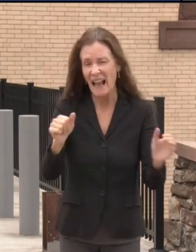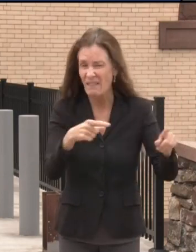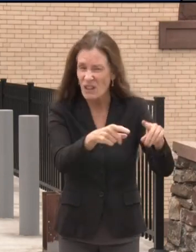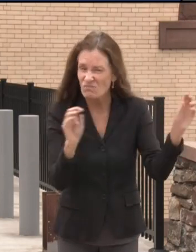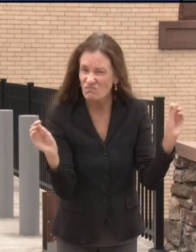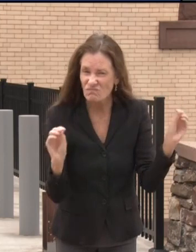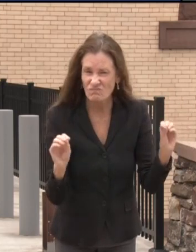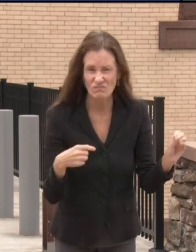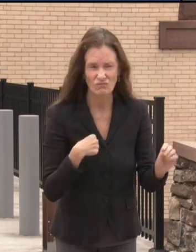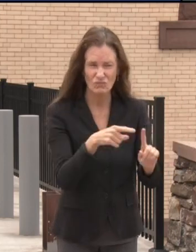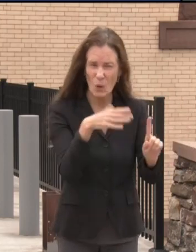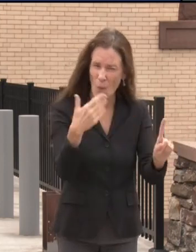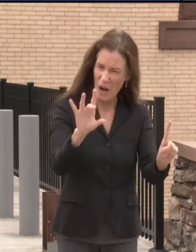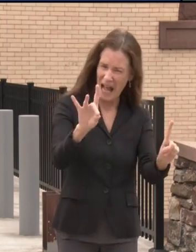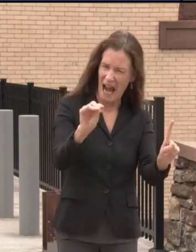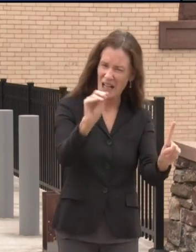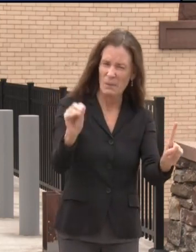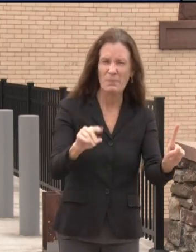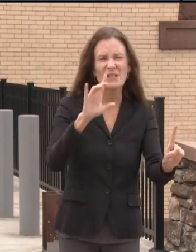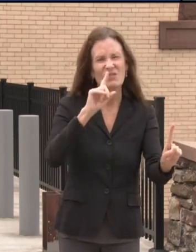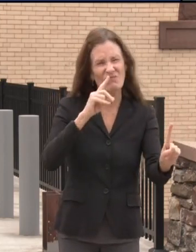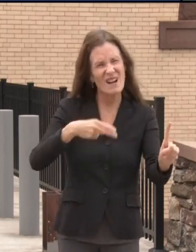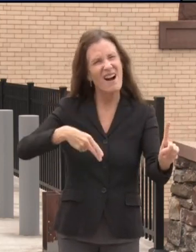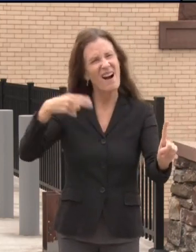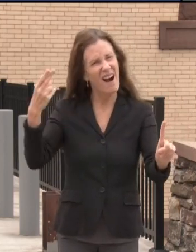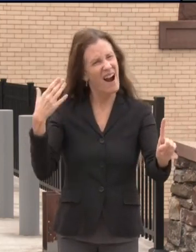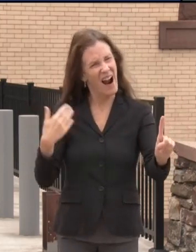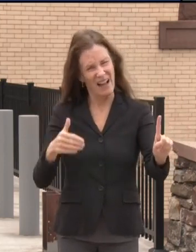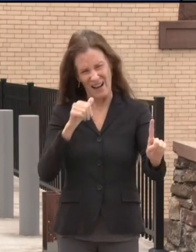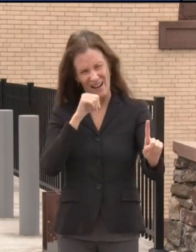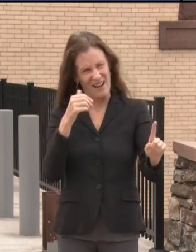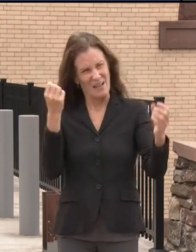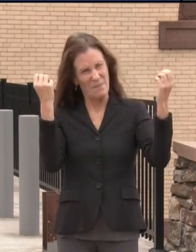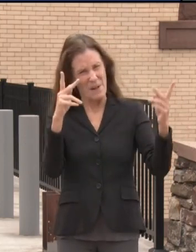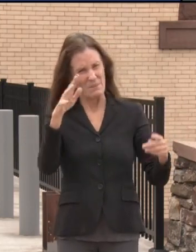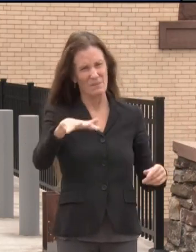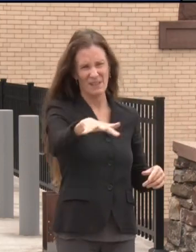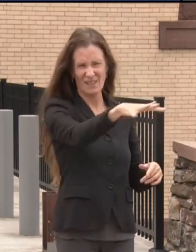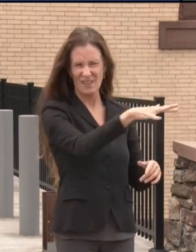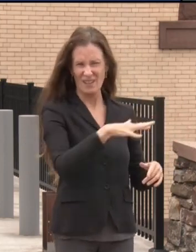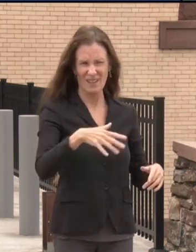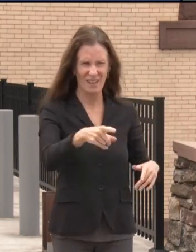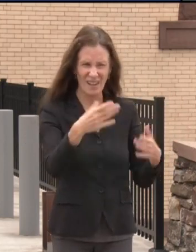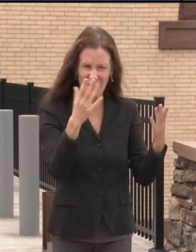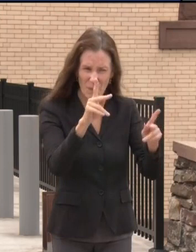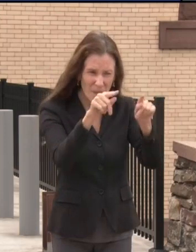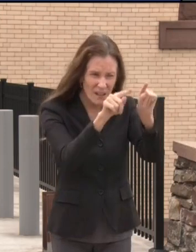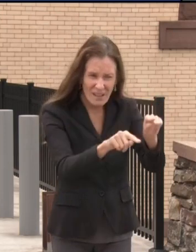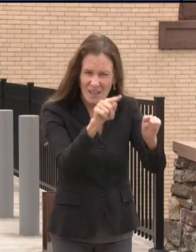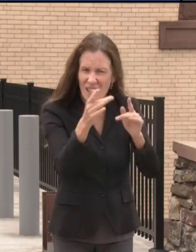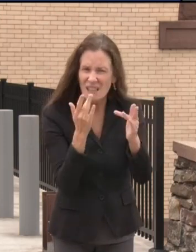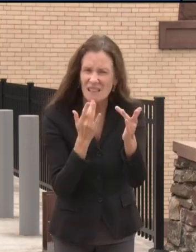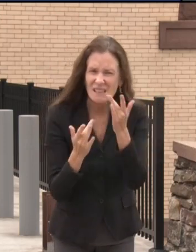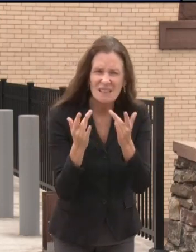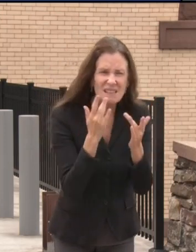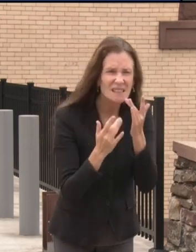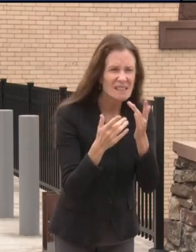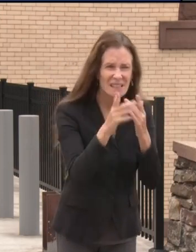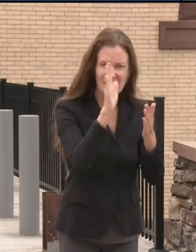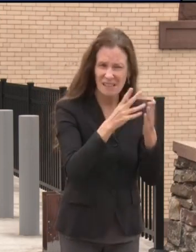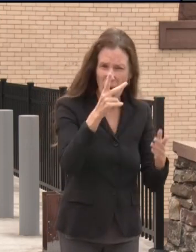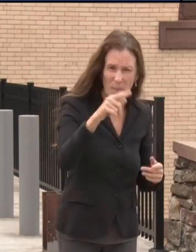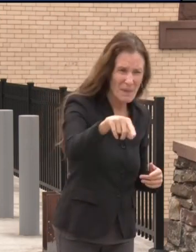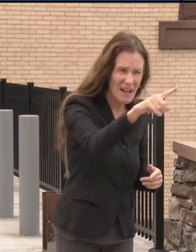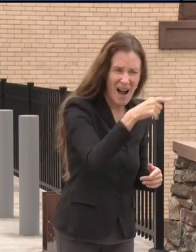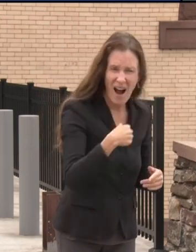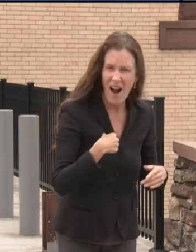80% of low-wage workers, and we're talking about the individuals, child care workers,